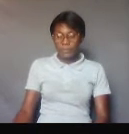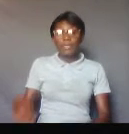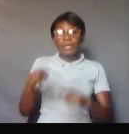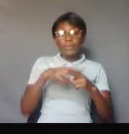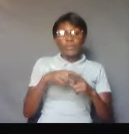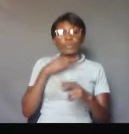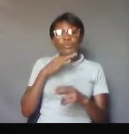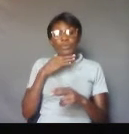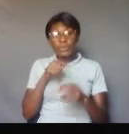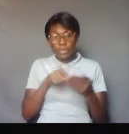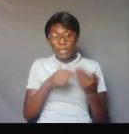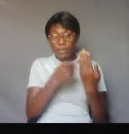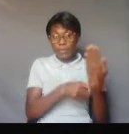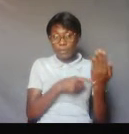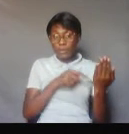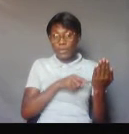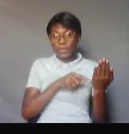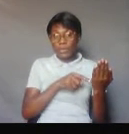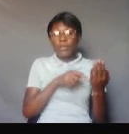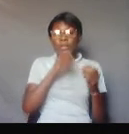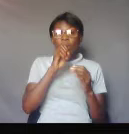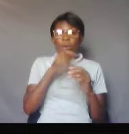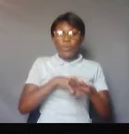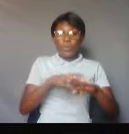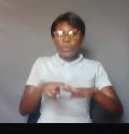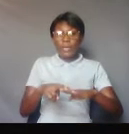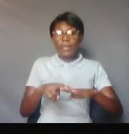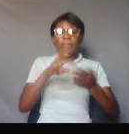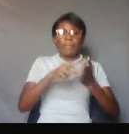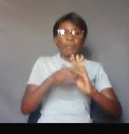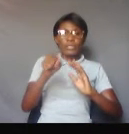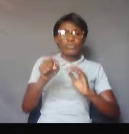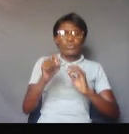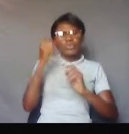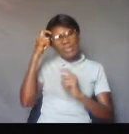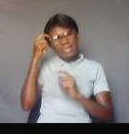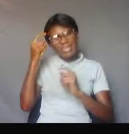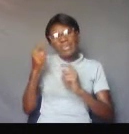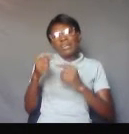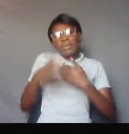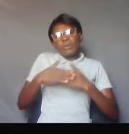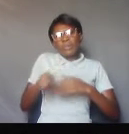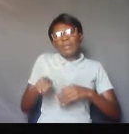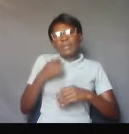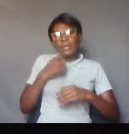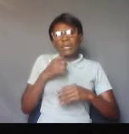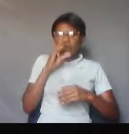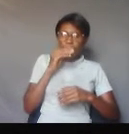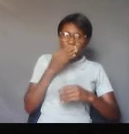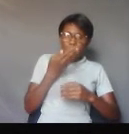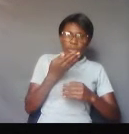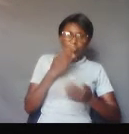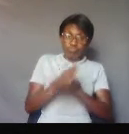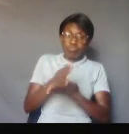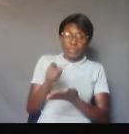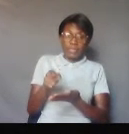ourselves lived realities and complex realities. Because what we have found, and especially in our work